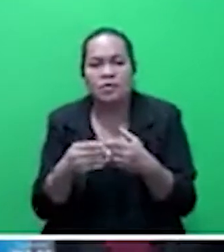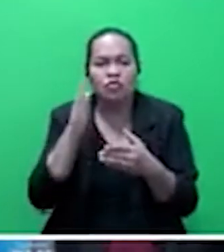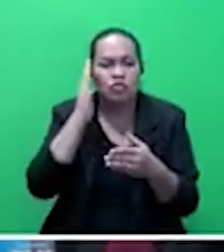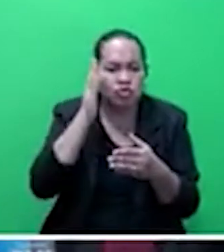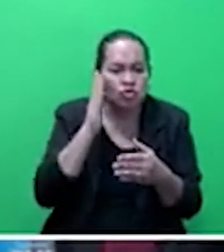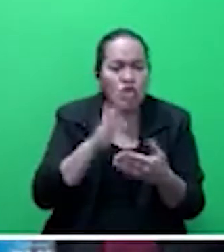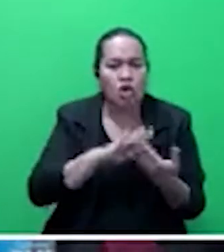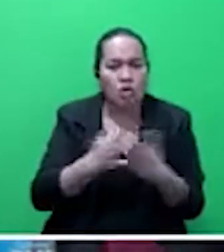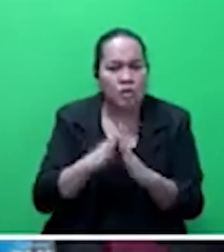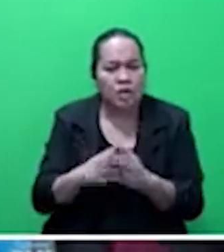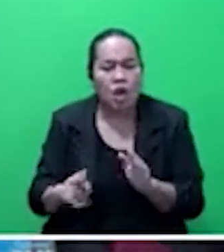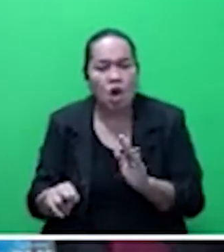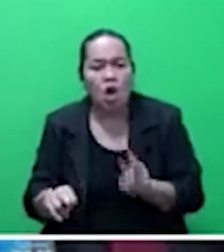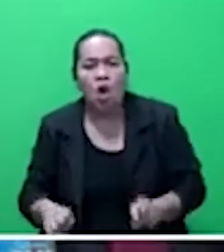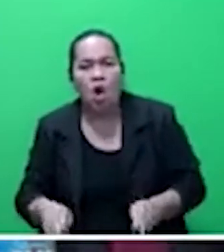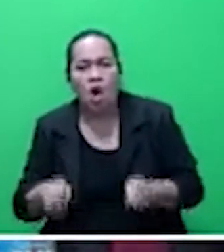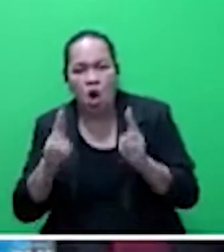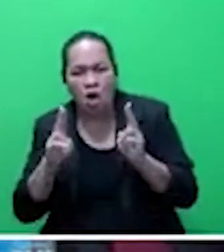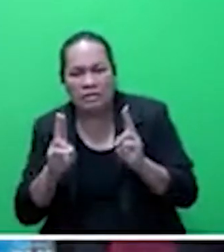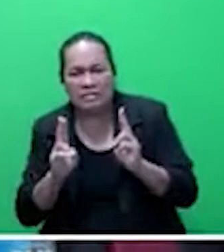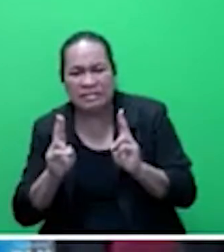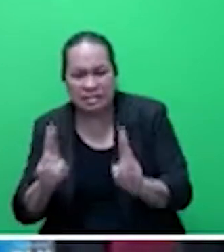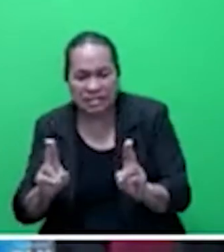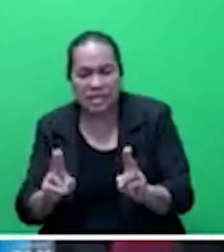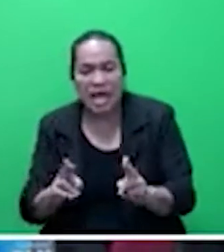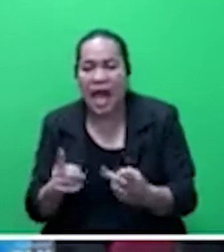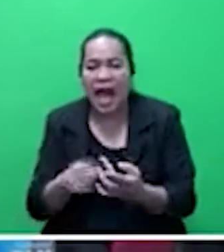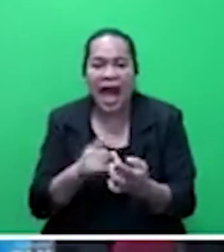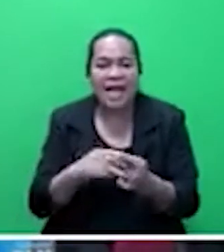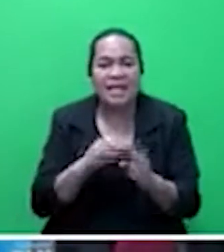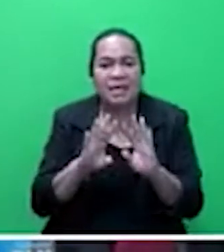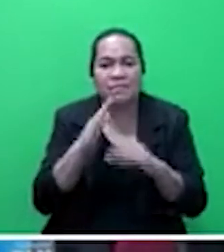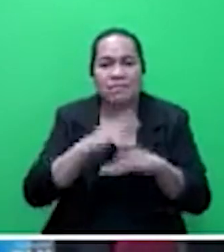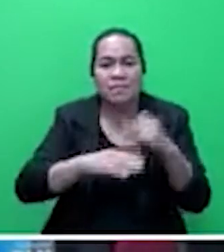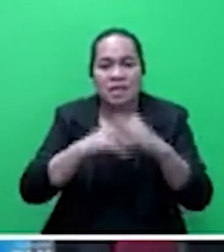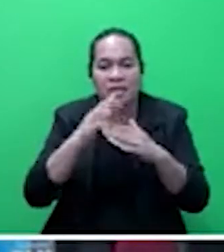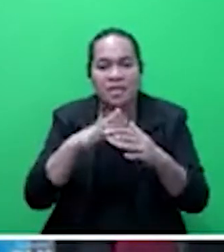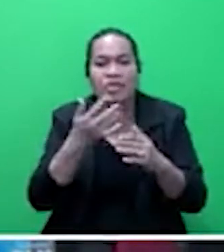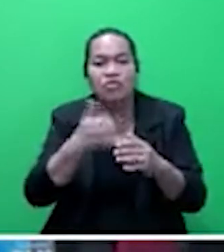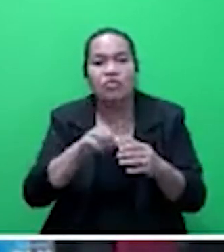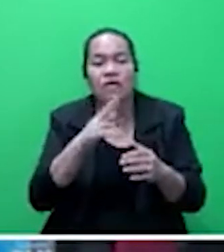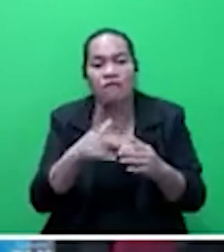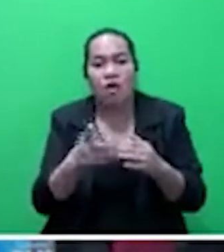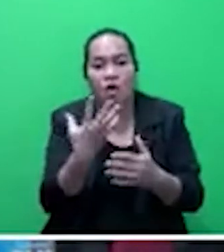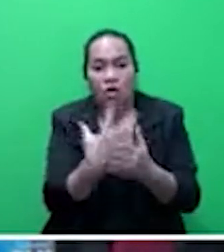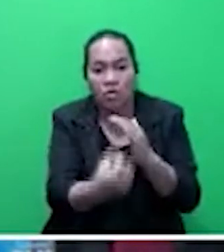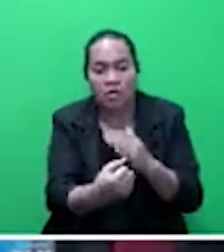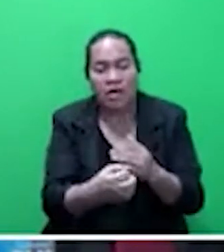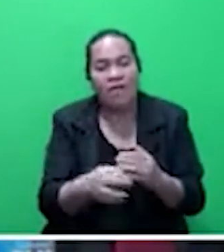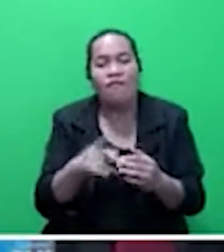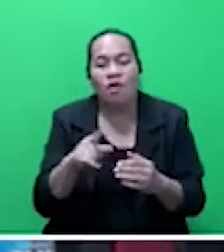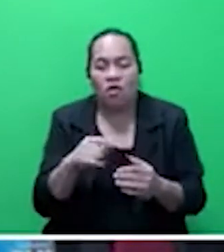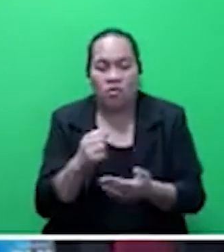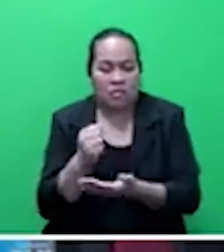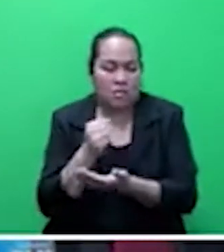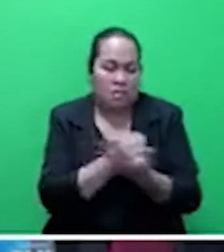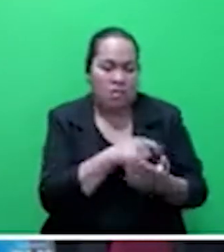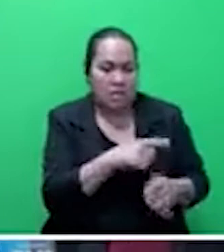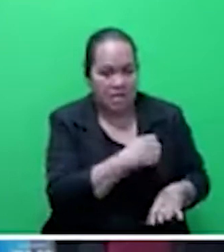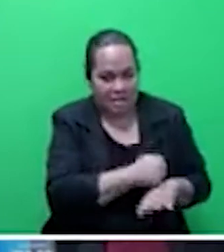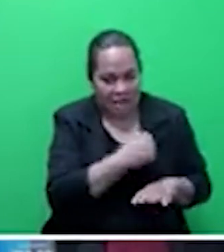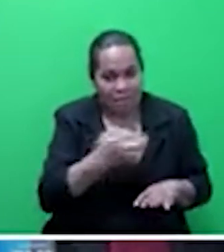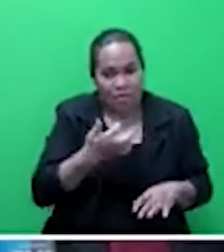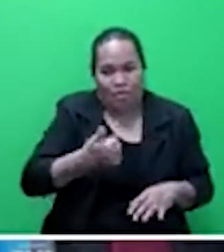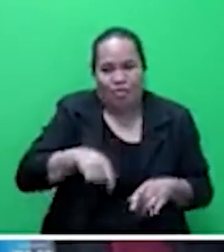other buildings commonly used as evacuation centers for their continued support to government in the use of their facilities, as we